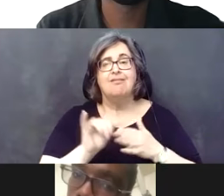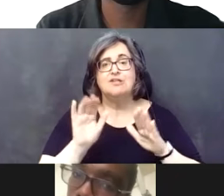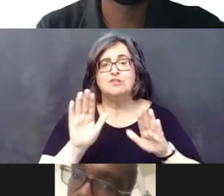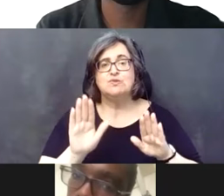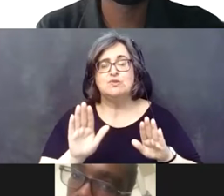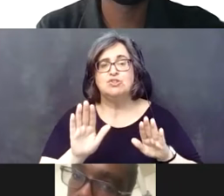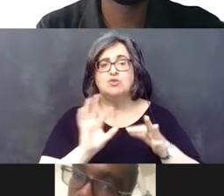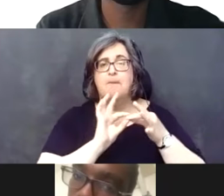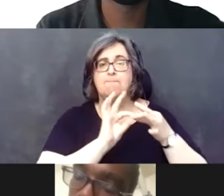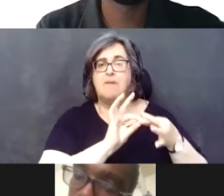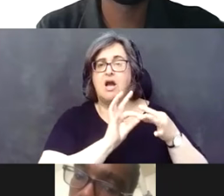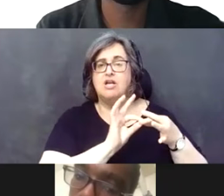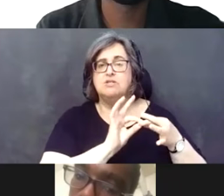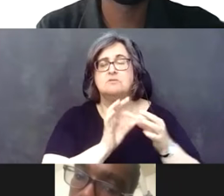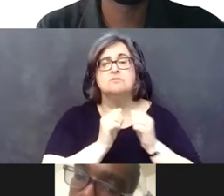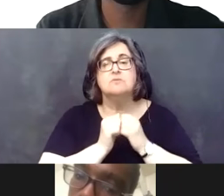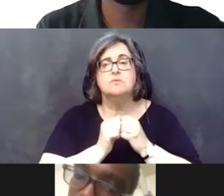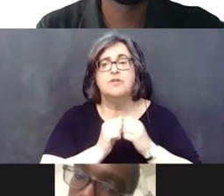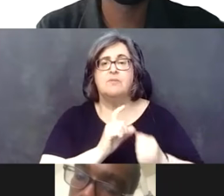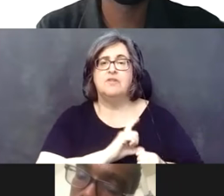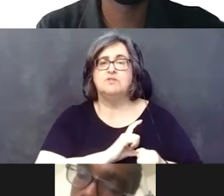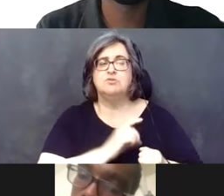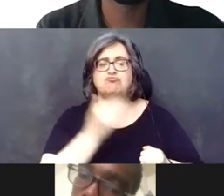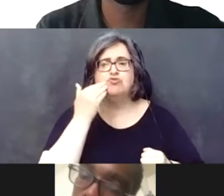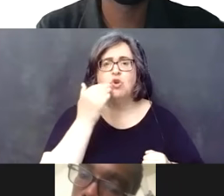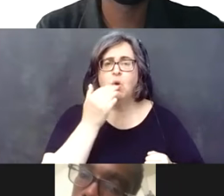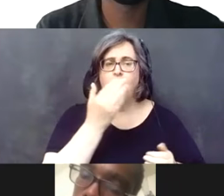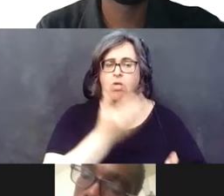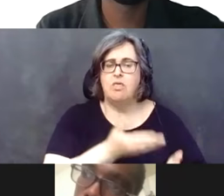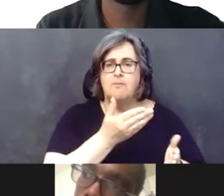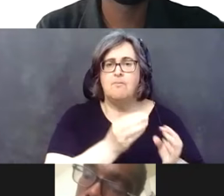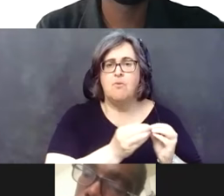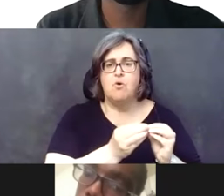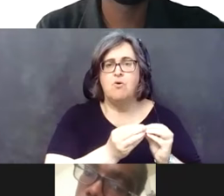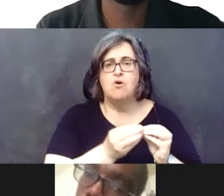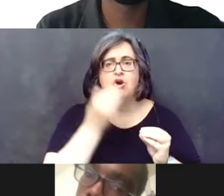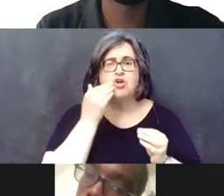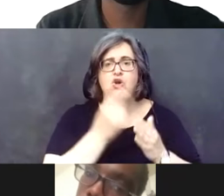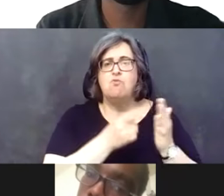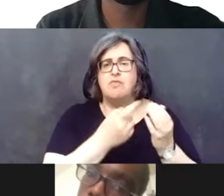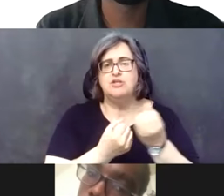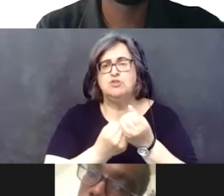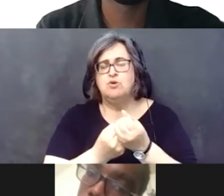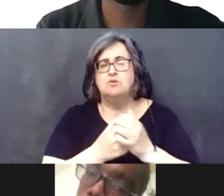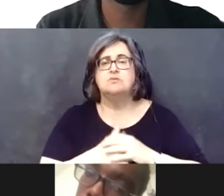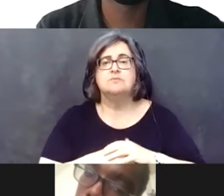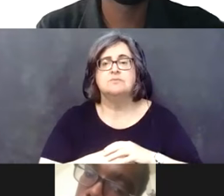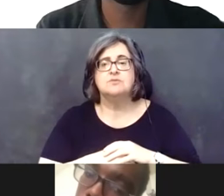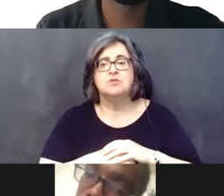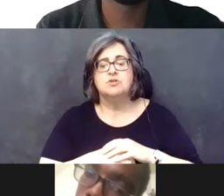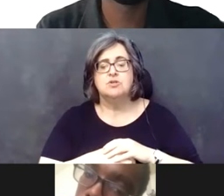to bond with a police officer to get to know them and know what they're for and know